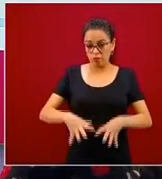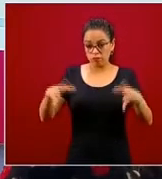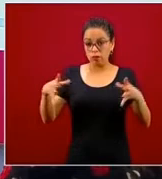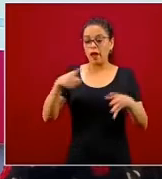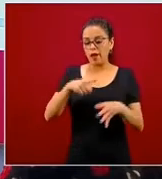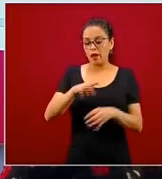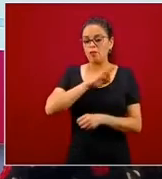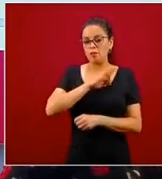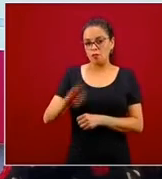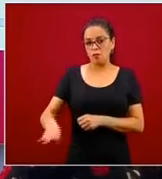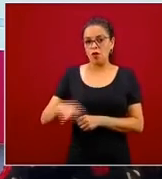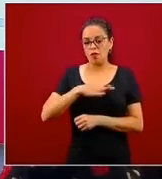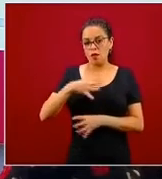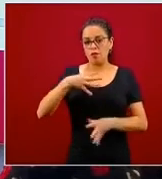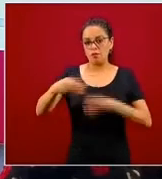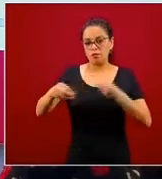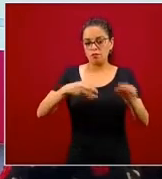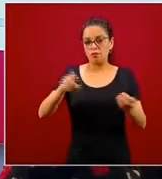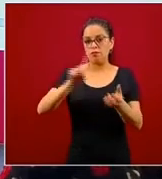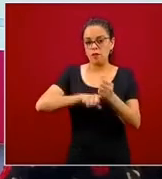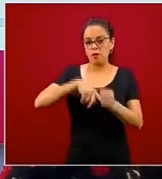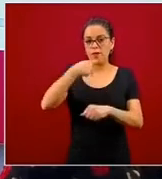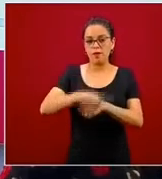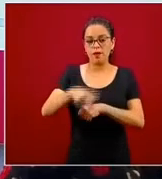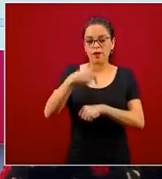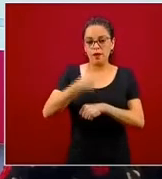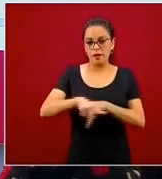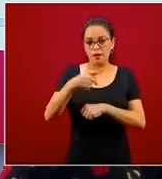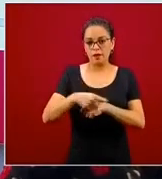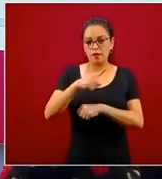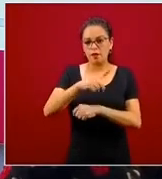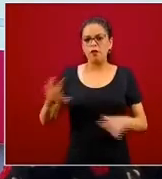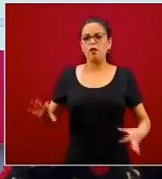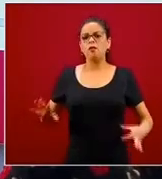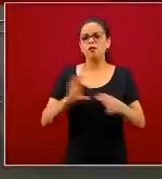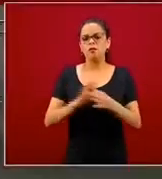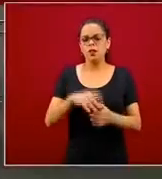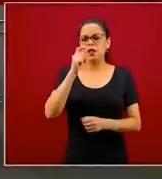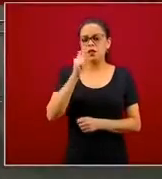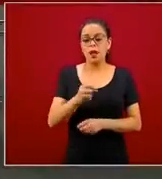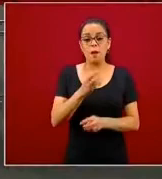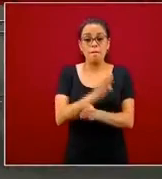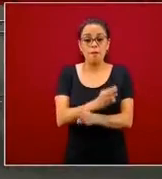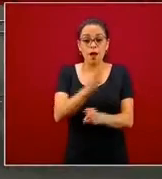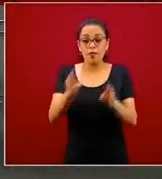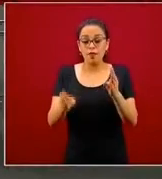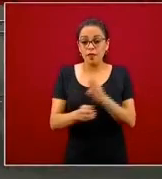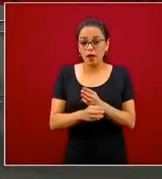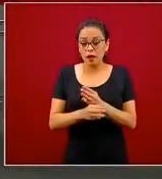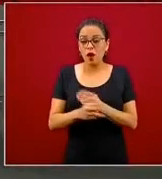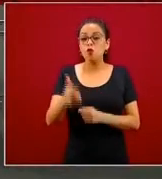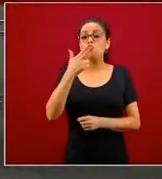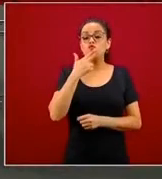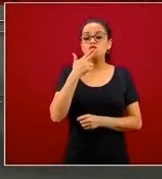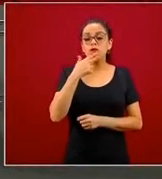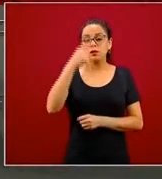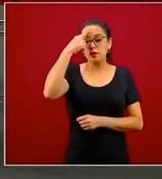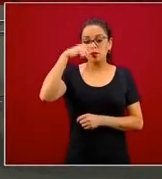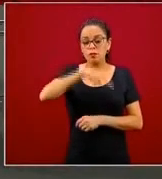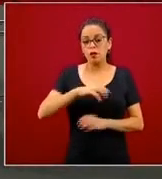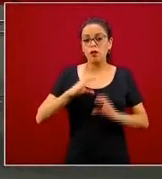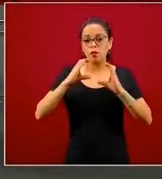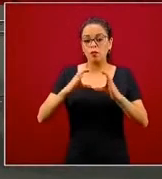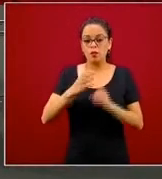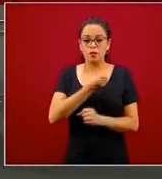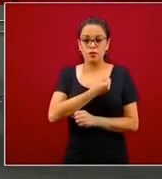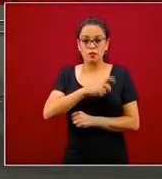we have a framework for identifying whether it could cause more diseases and more contagion. So